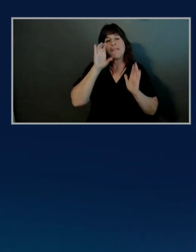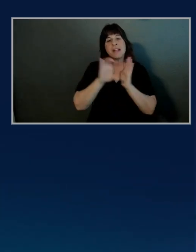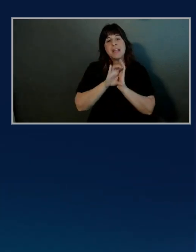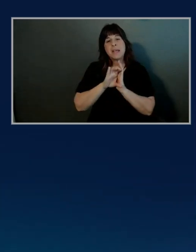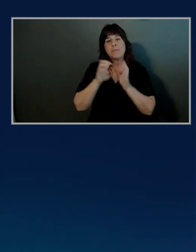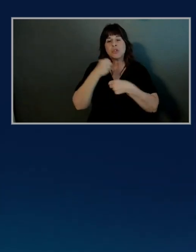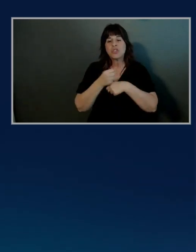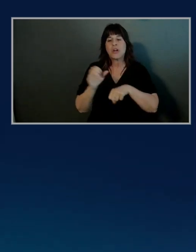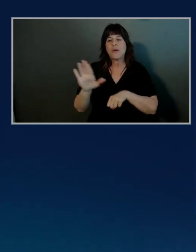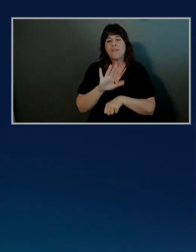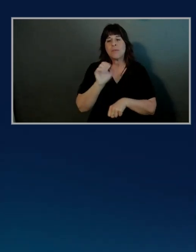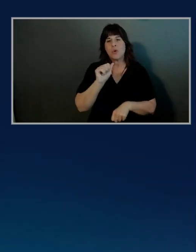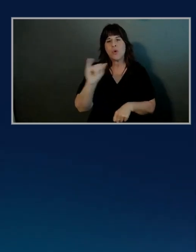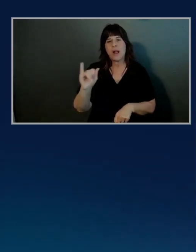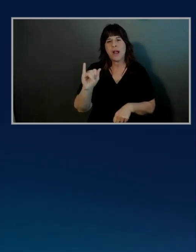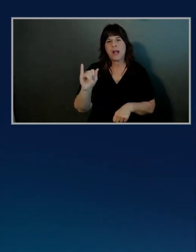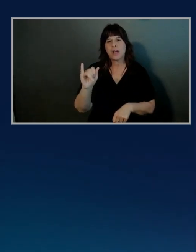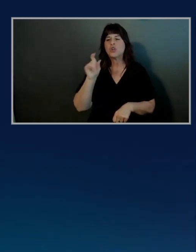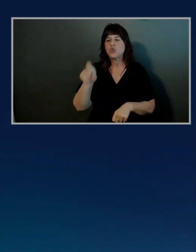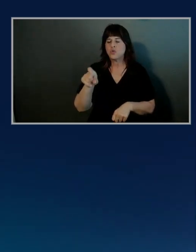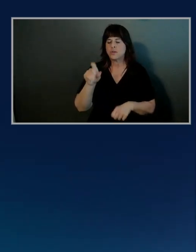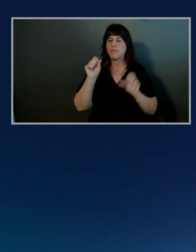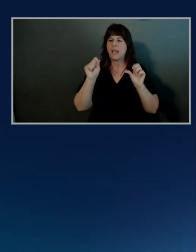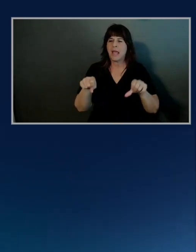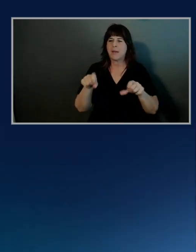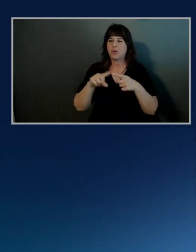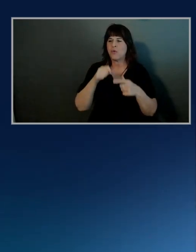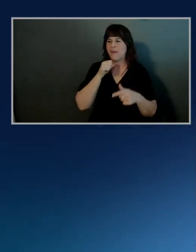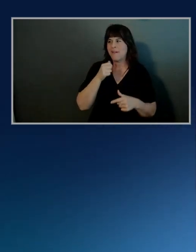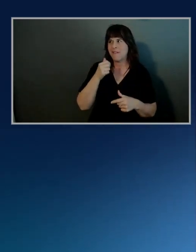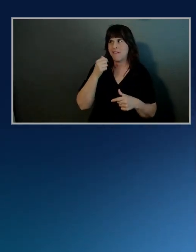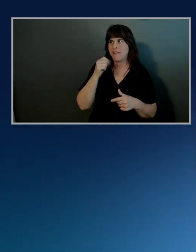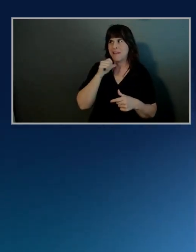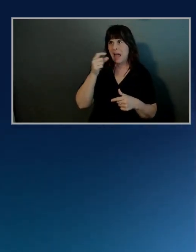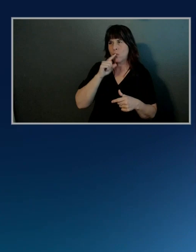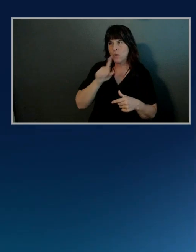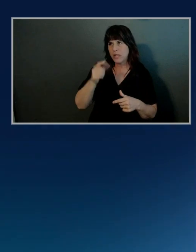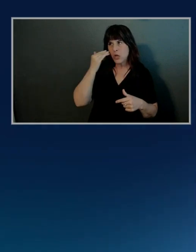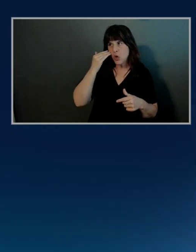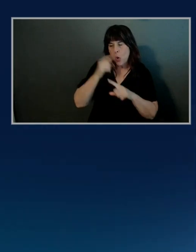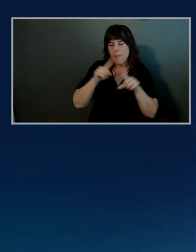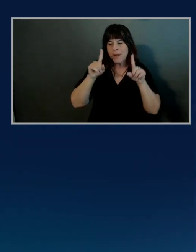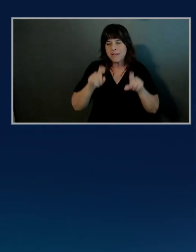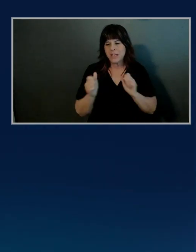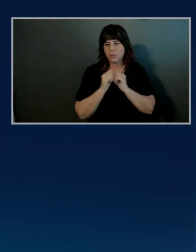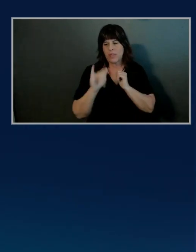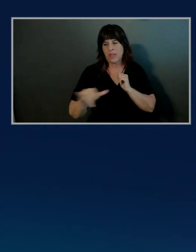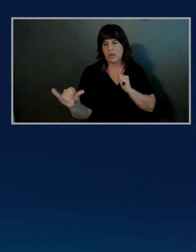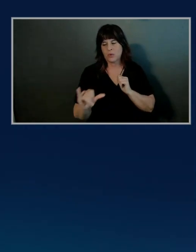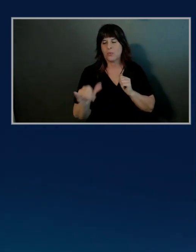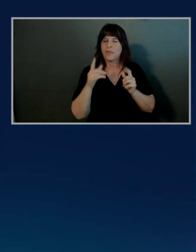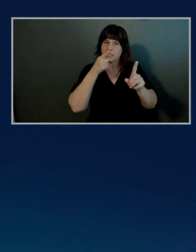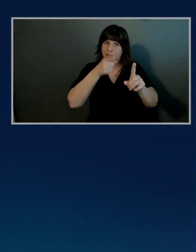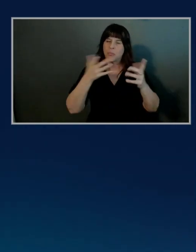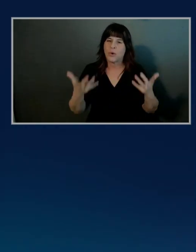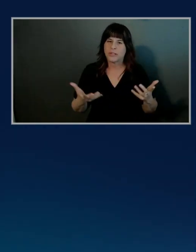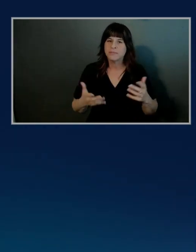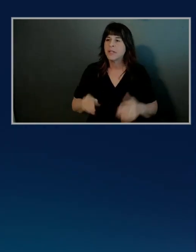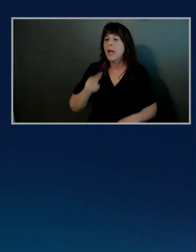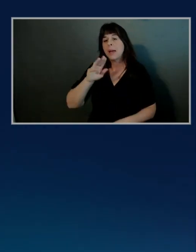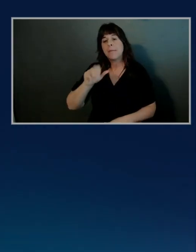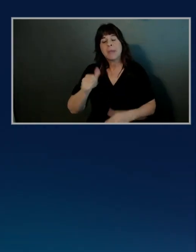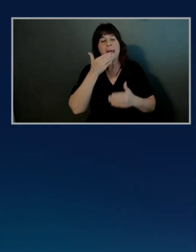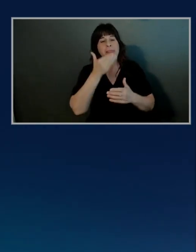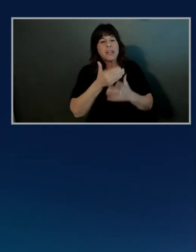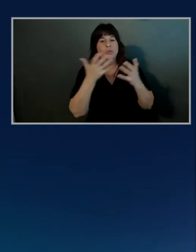AI, you should be able to not tell that it has been, but also test against it. That's the whole point. Exactly. Mia, thank you so much. This is Yeah, important. thank